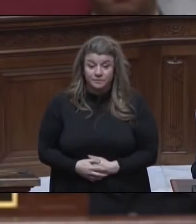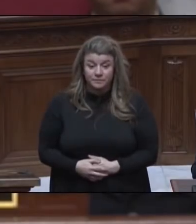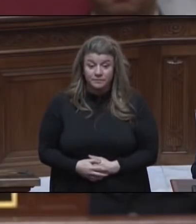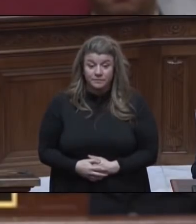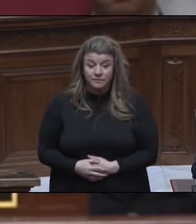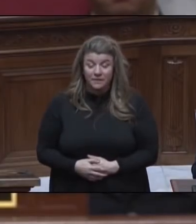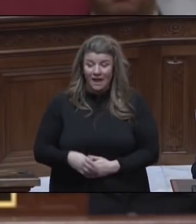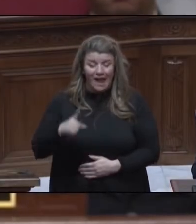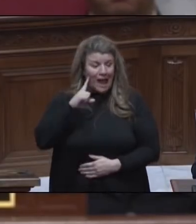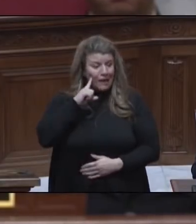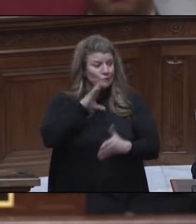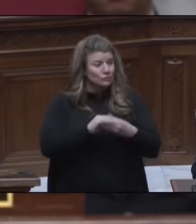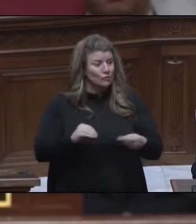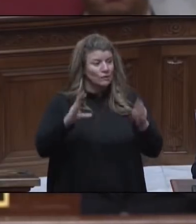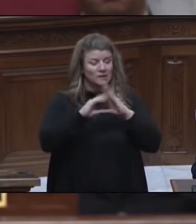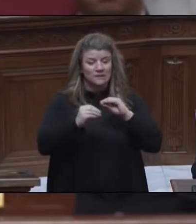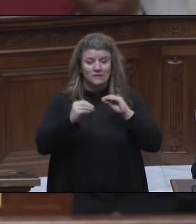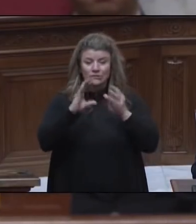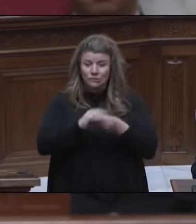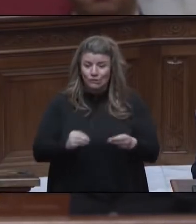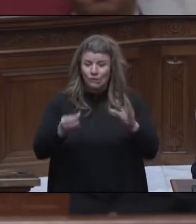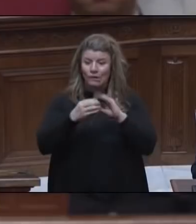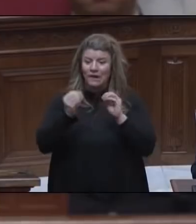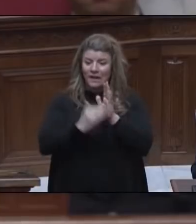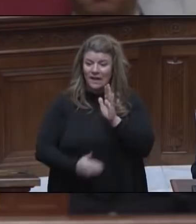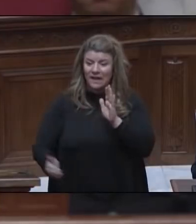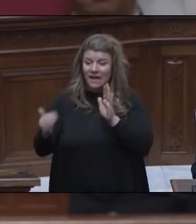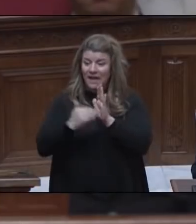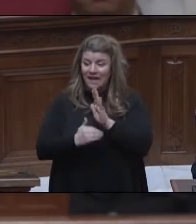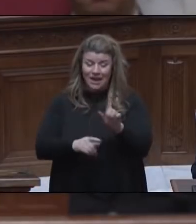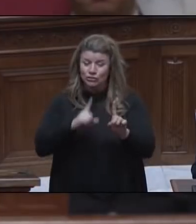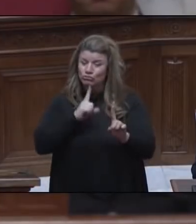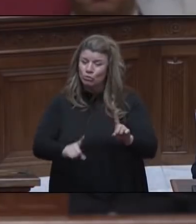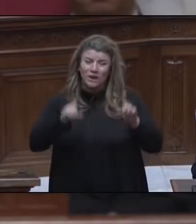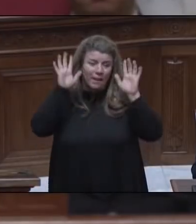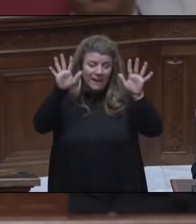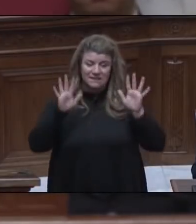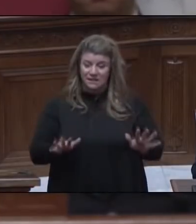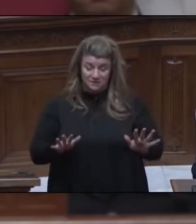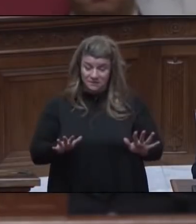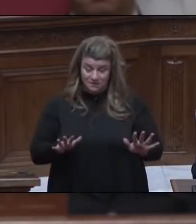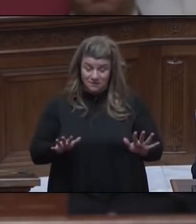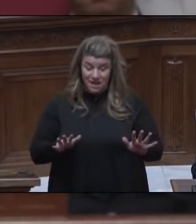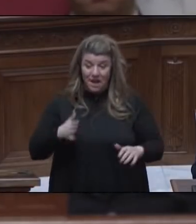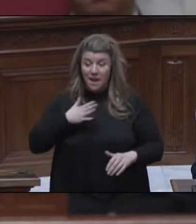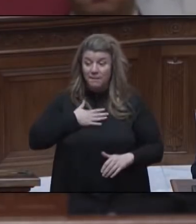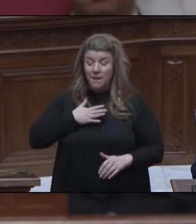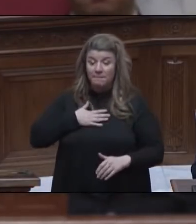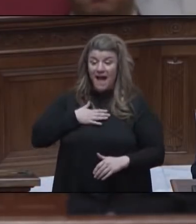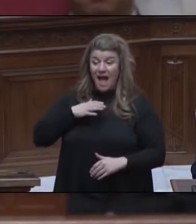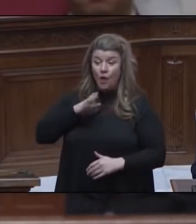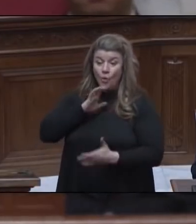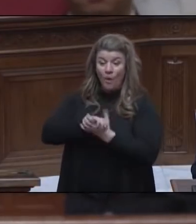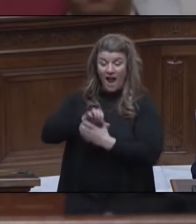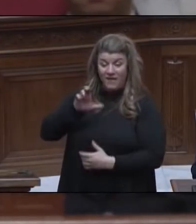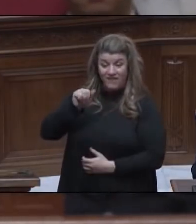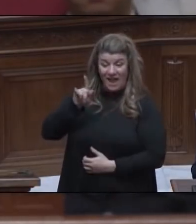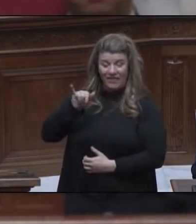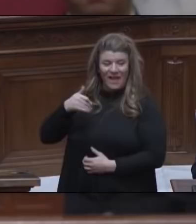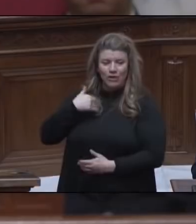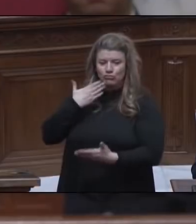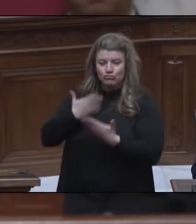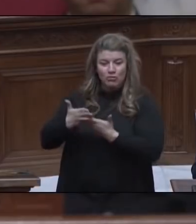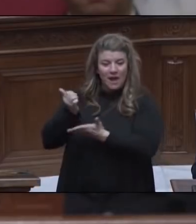There's story after story after story. It's just truly amazing. But Kathy's got some good help around her.